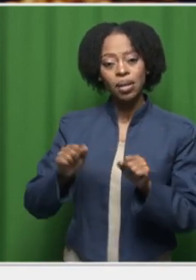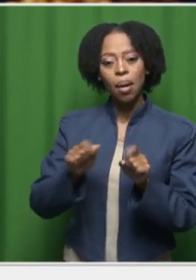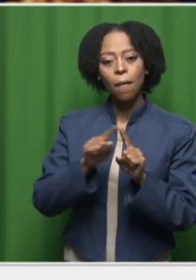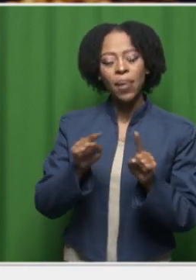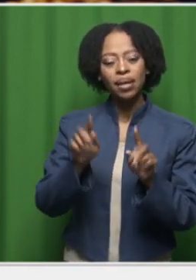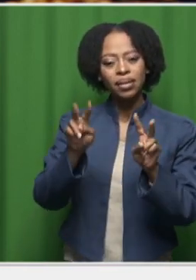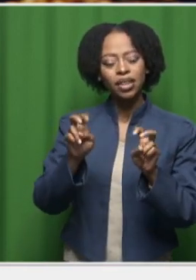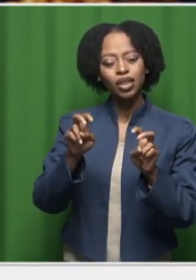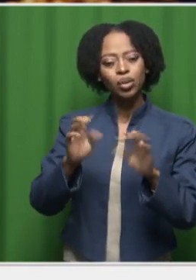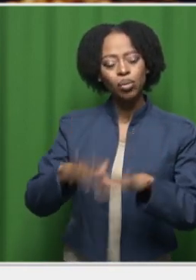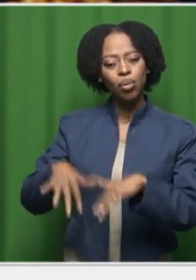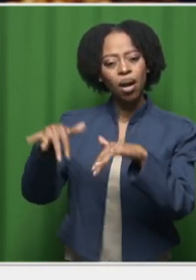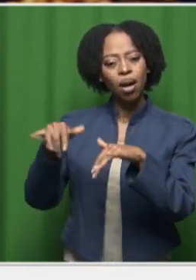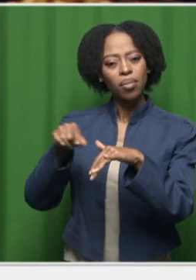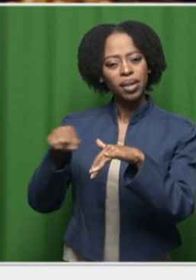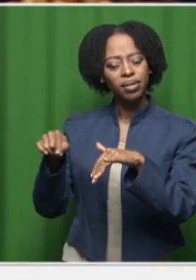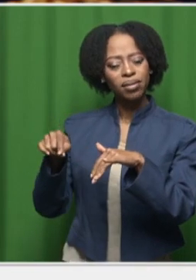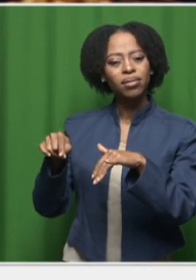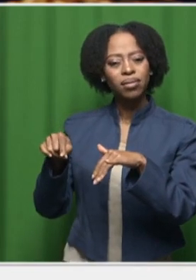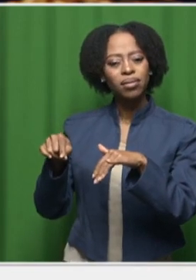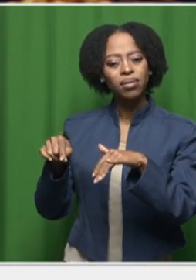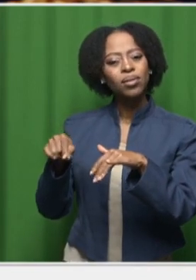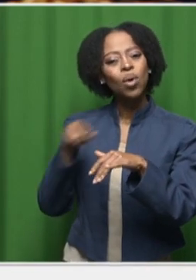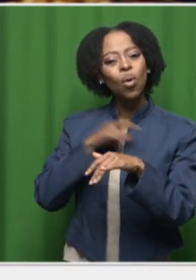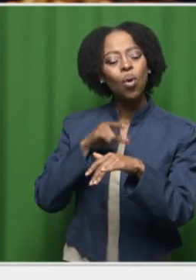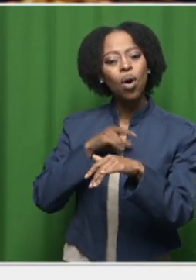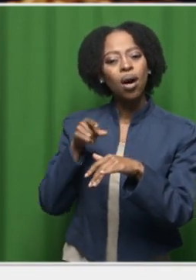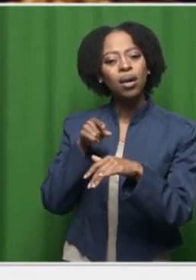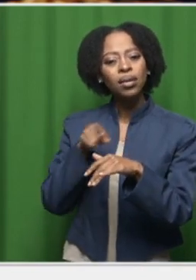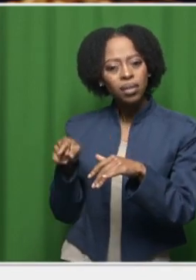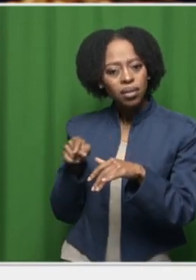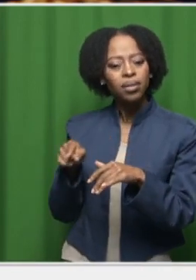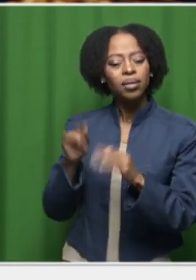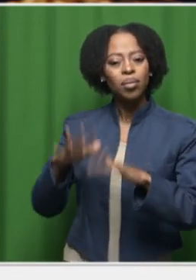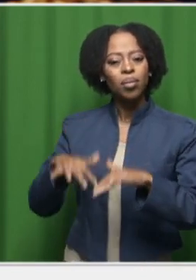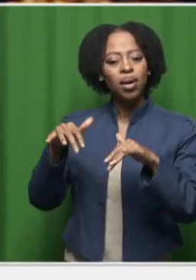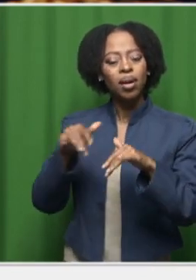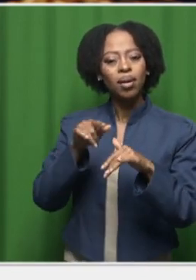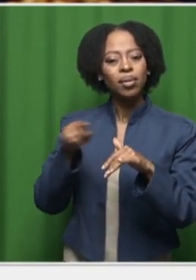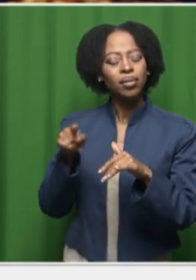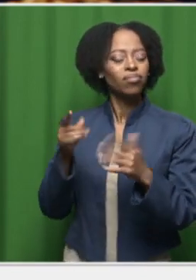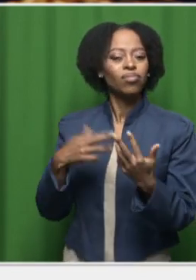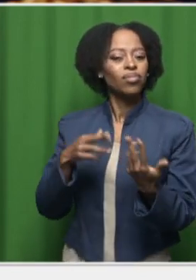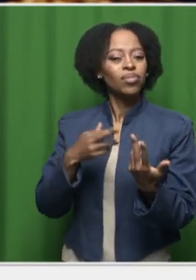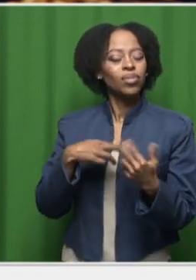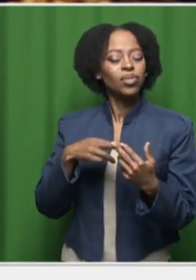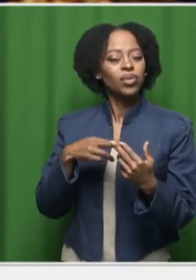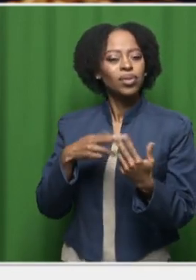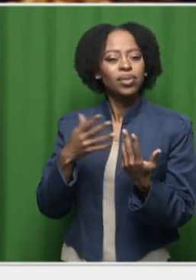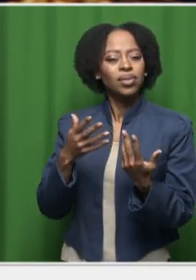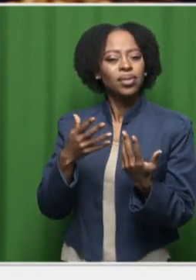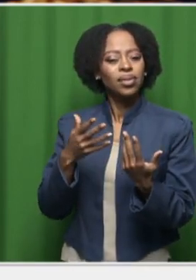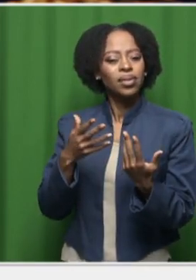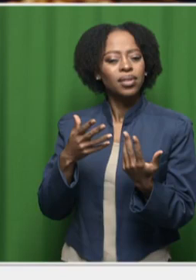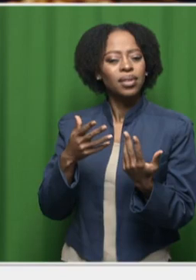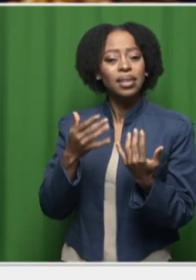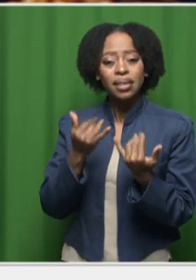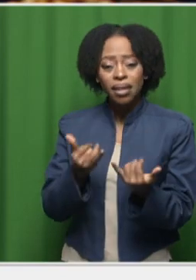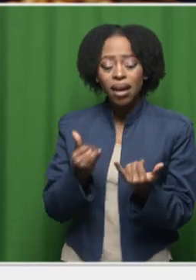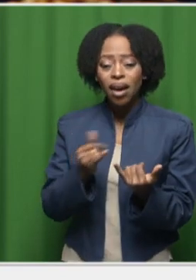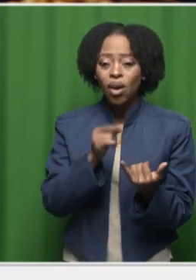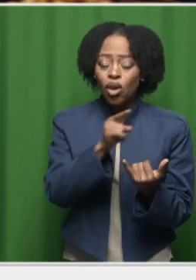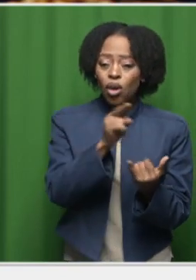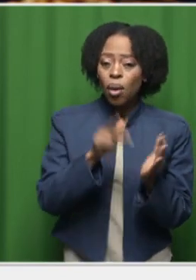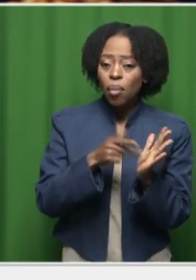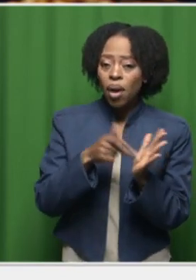Parliament, the papers to hold the president before the Concourt speaks of the president failing in